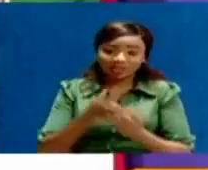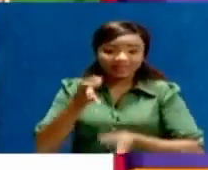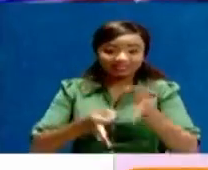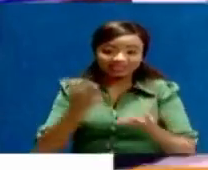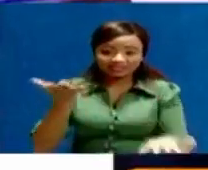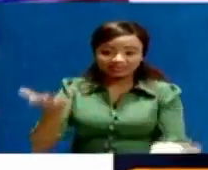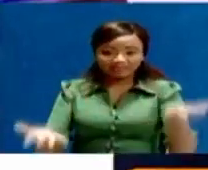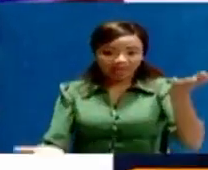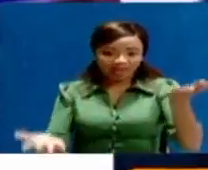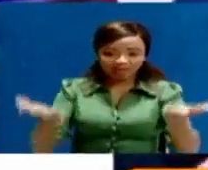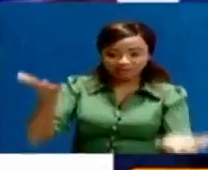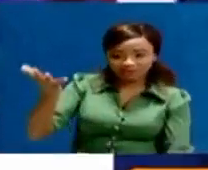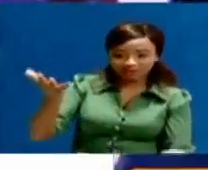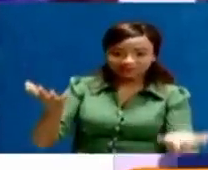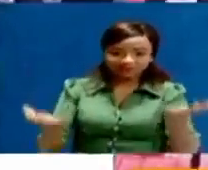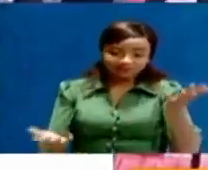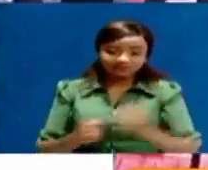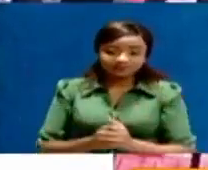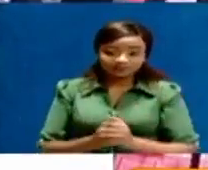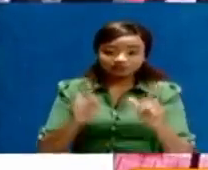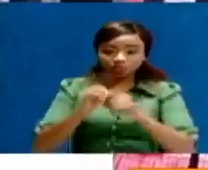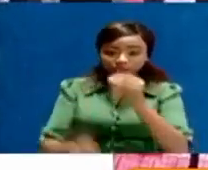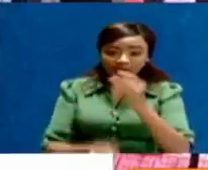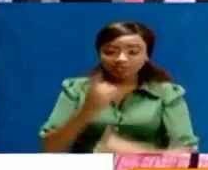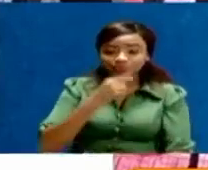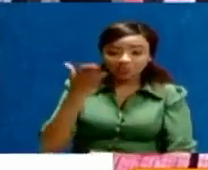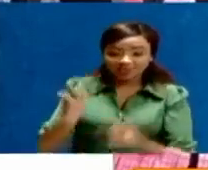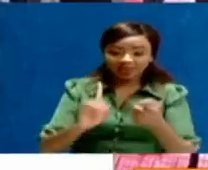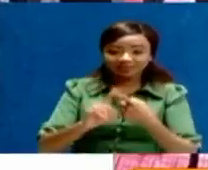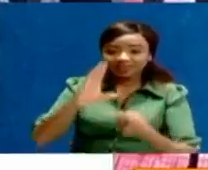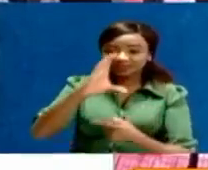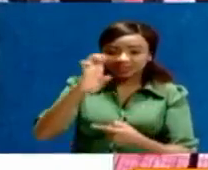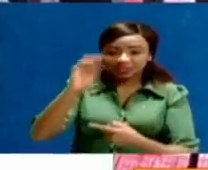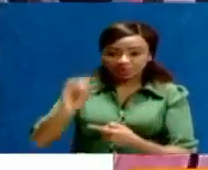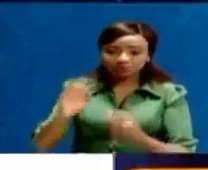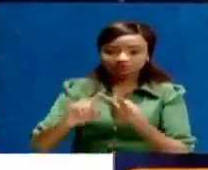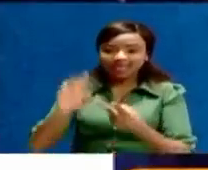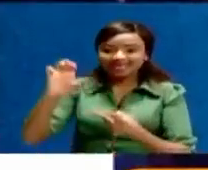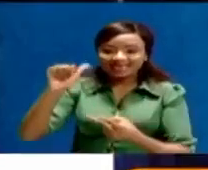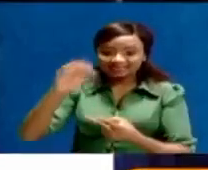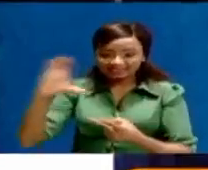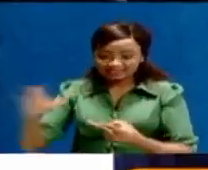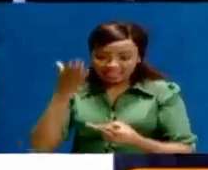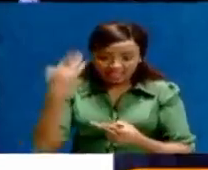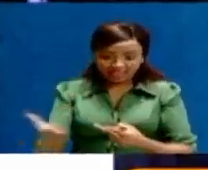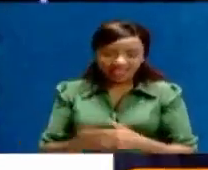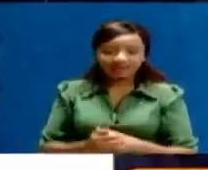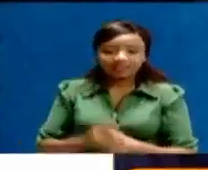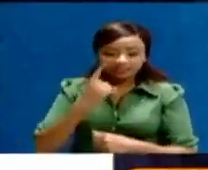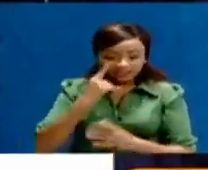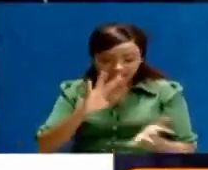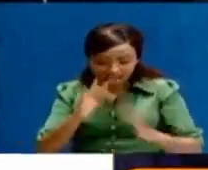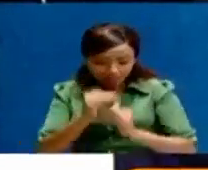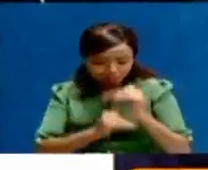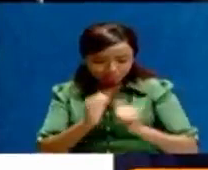justice to balance. The launch, also attended by Ethics and Anti-Corruption CEO Twalib Mubarak, saw the unveiling of processes